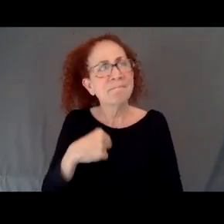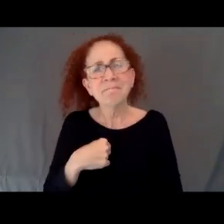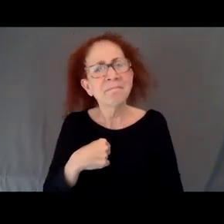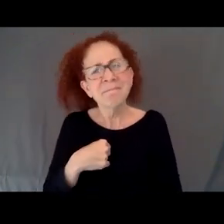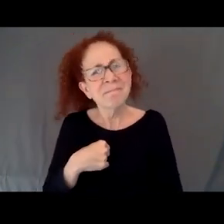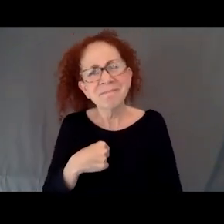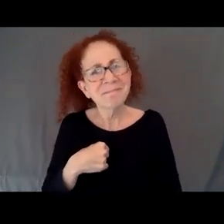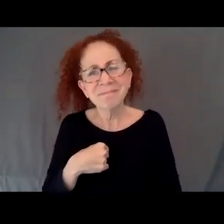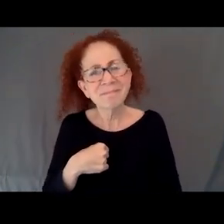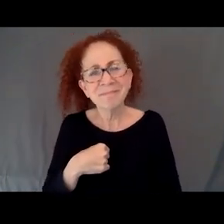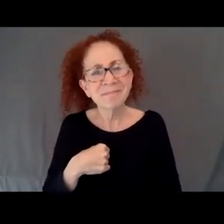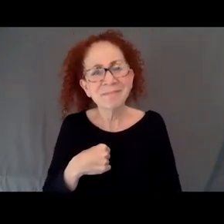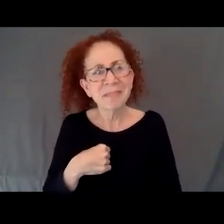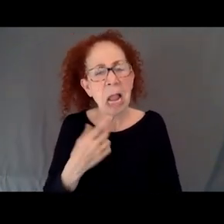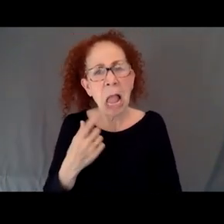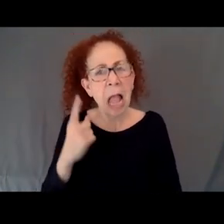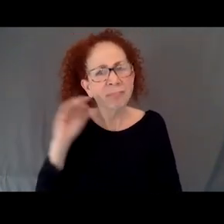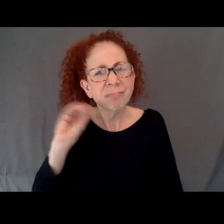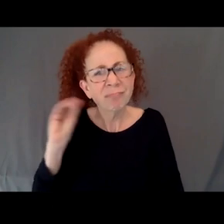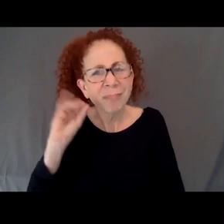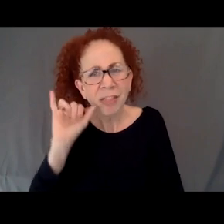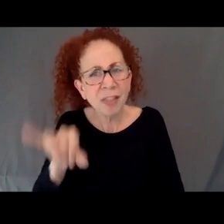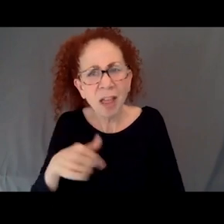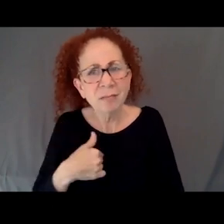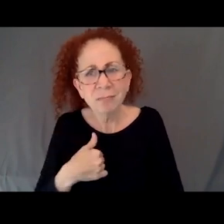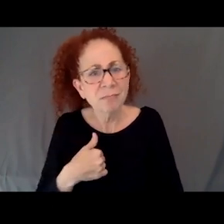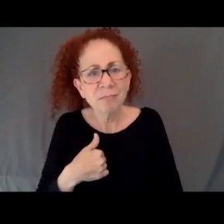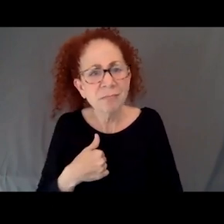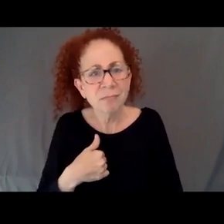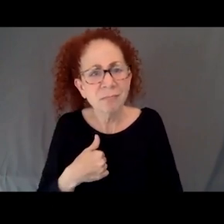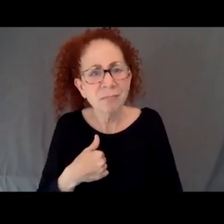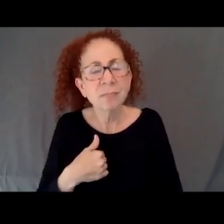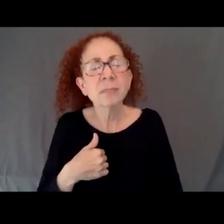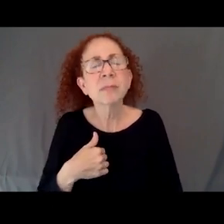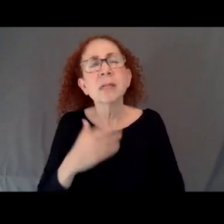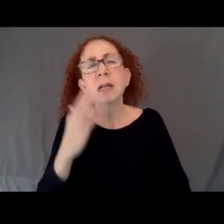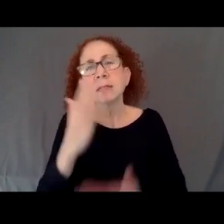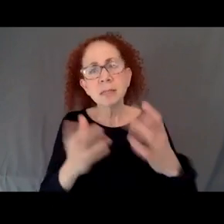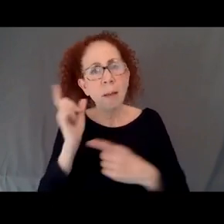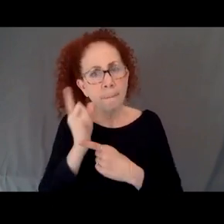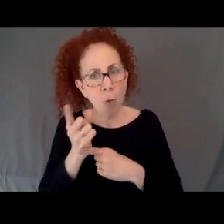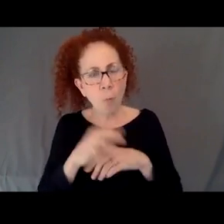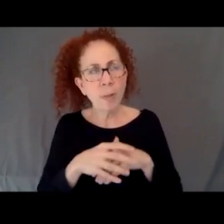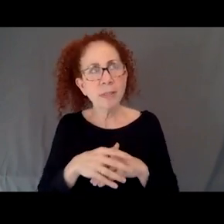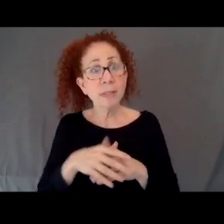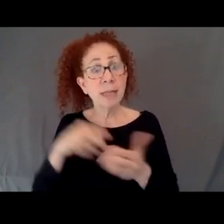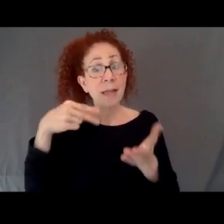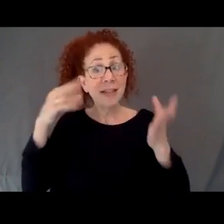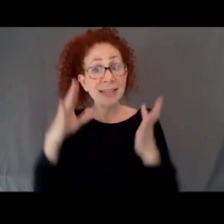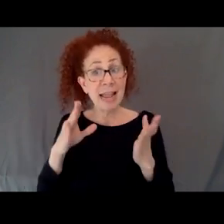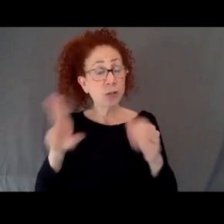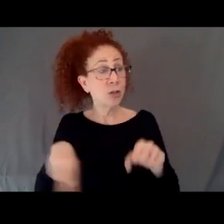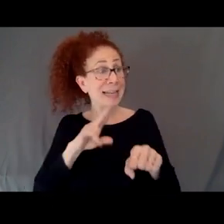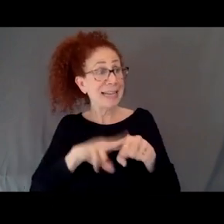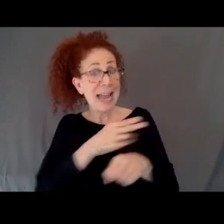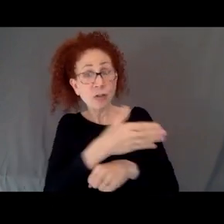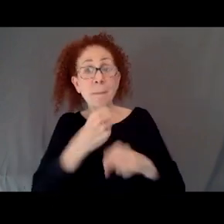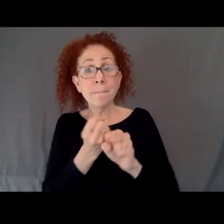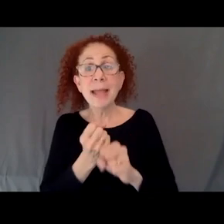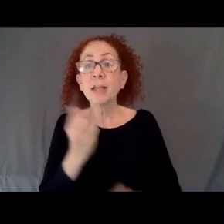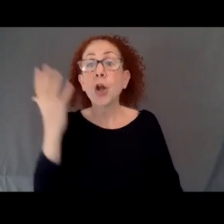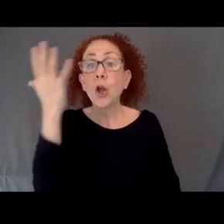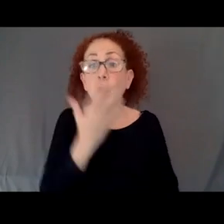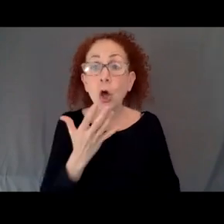that I give it much thought. There are moments where the dancers naturally make things